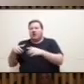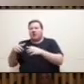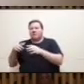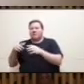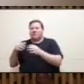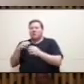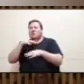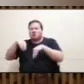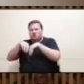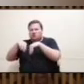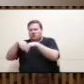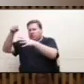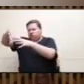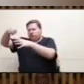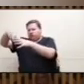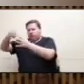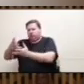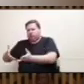also helping us with that.